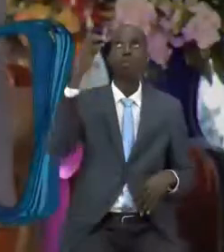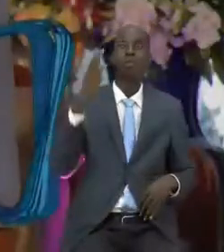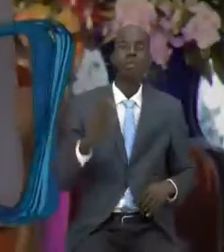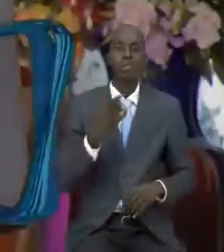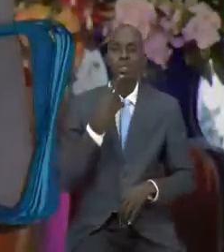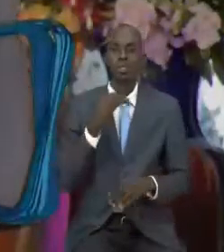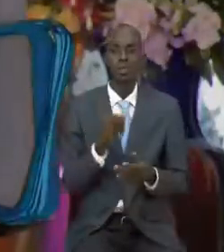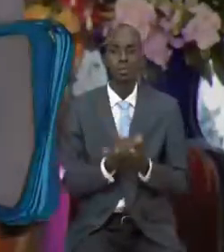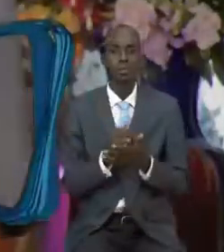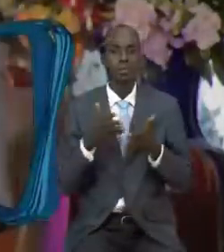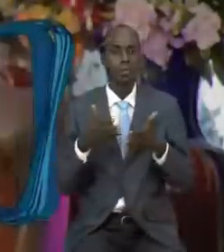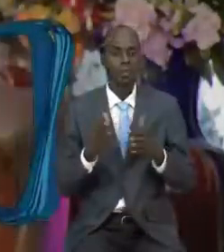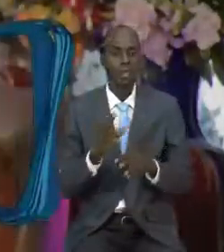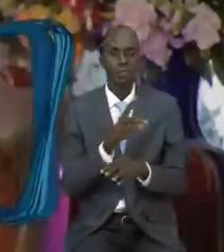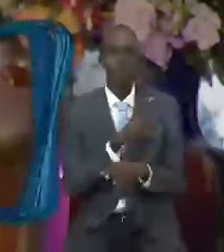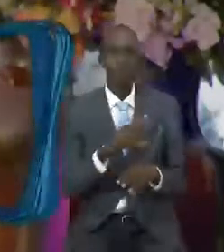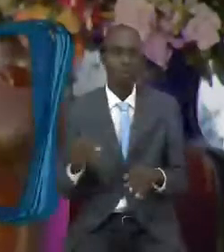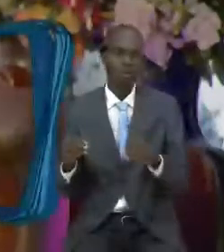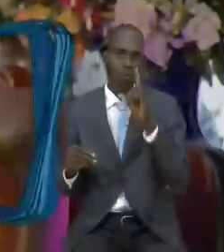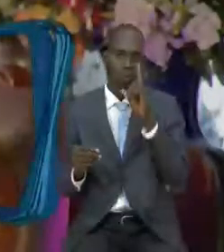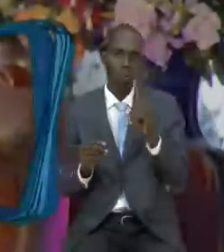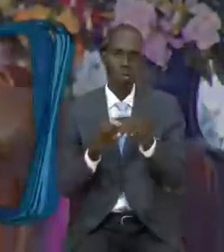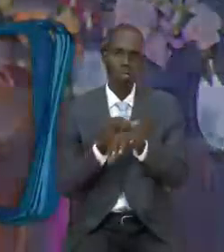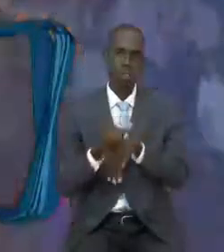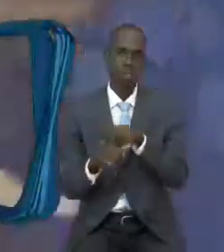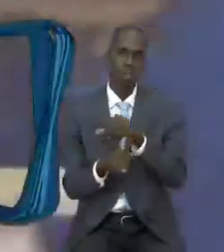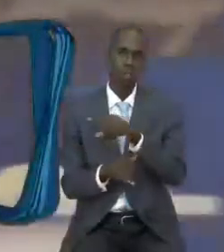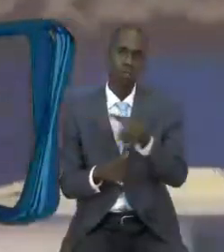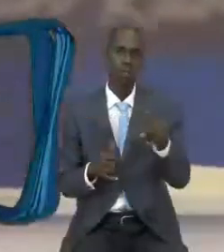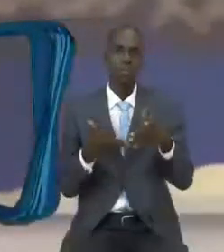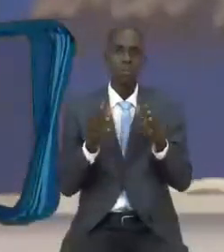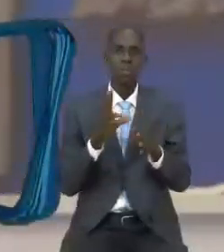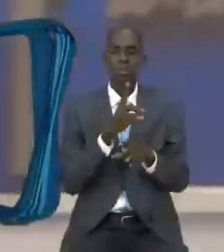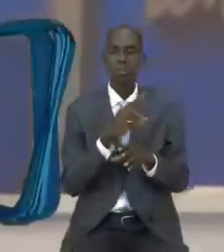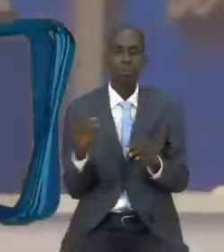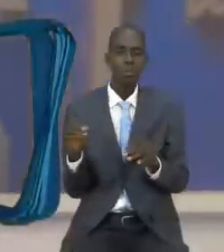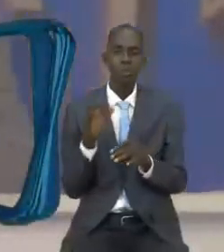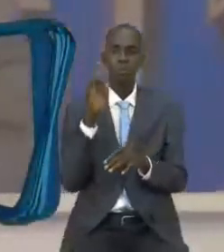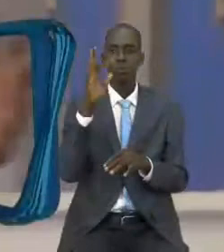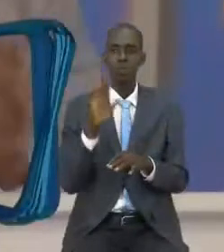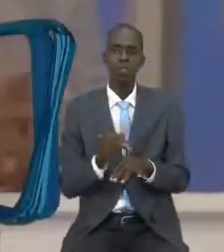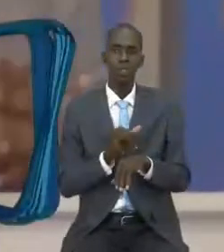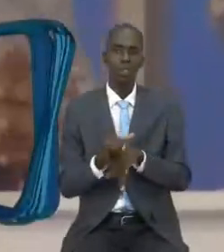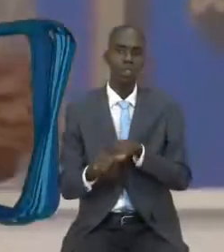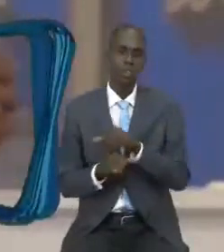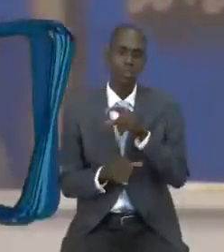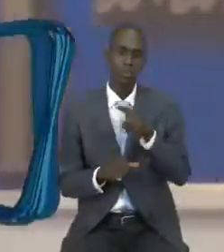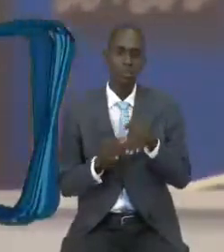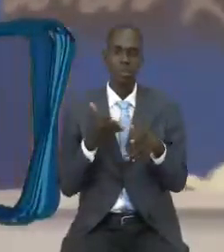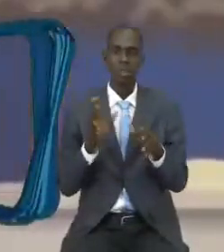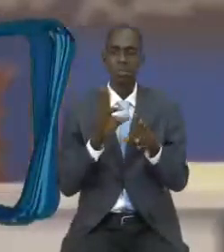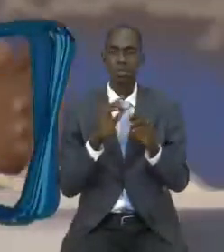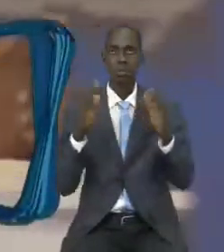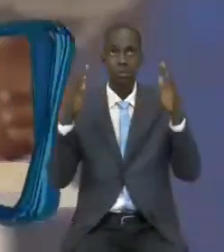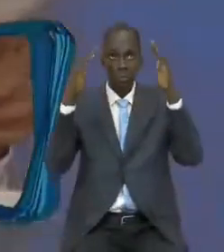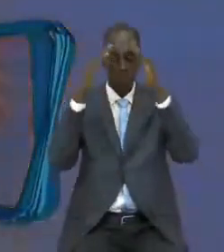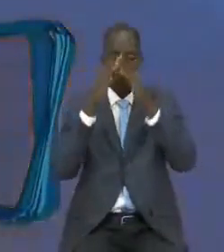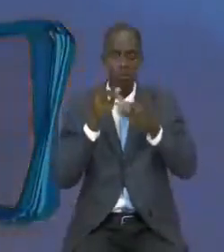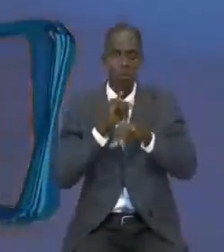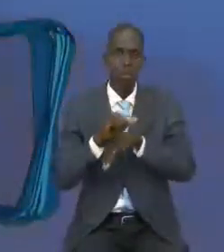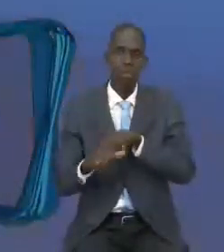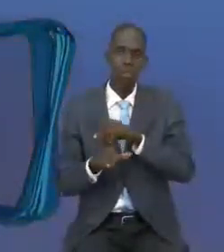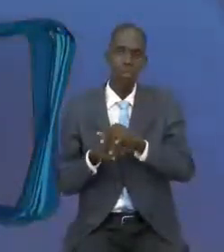no man deceive you. Let no preacher deceive you. Let no bishop deceive you. Let